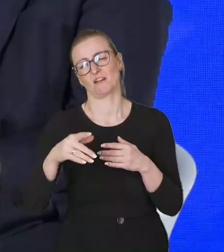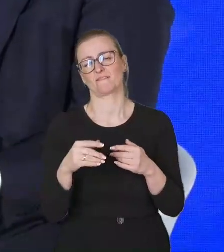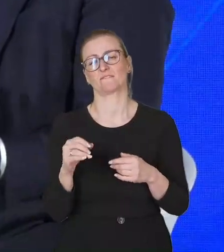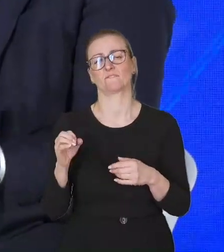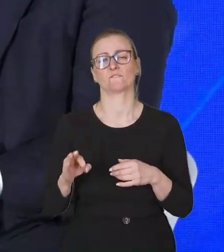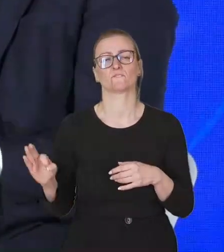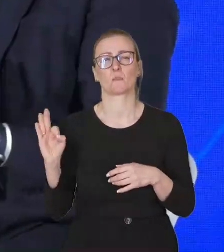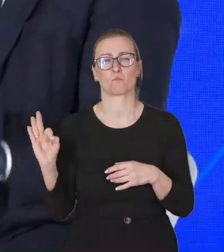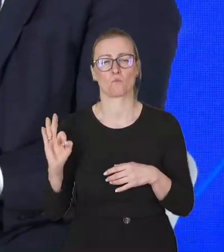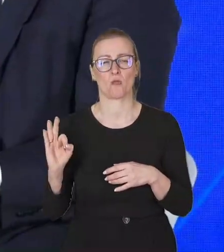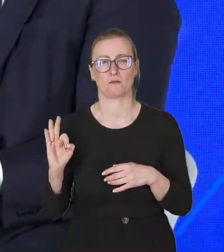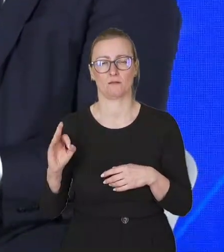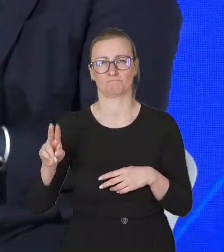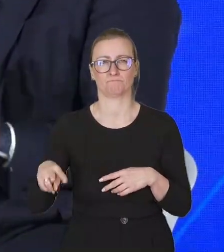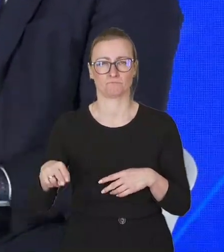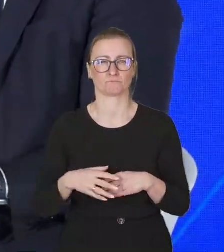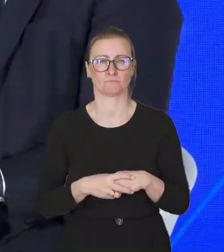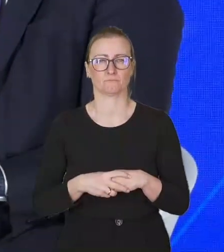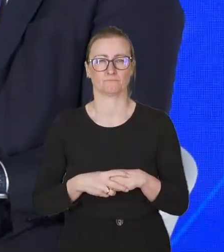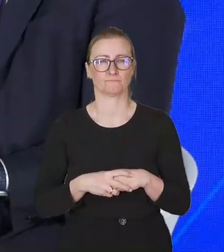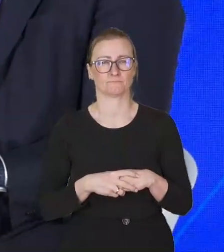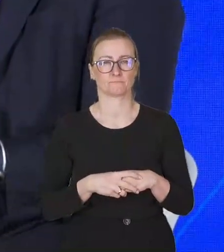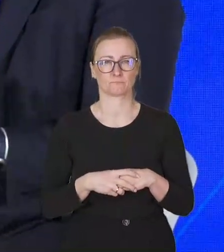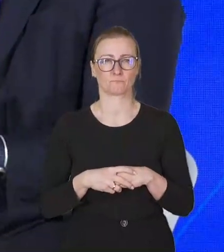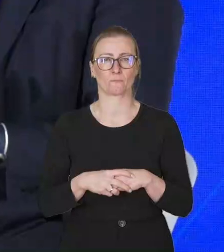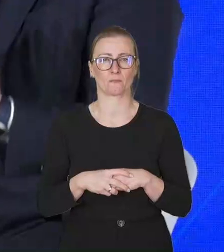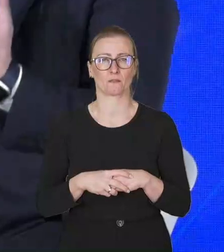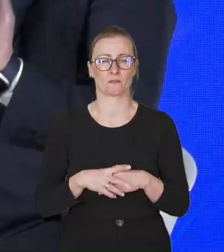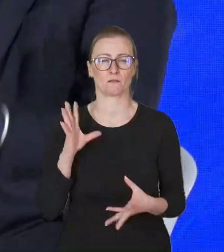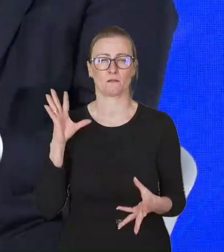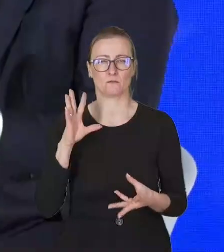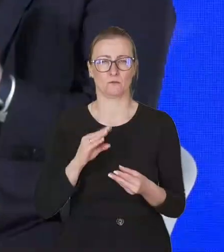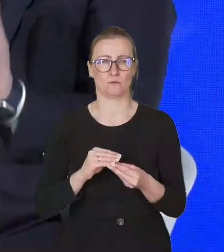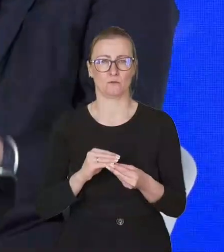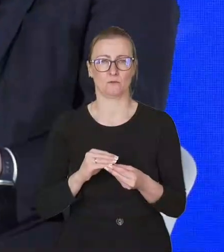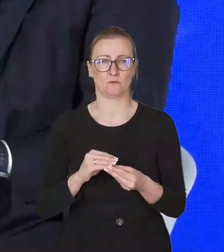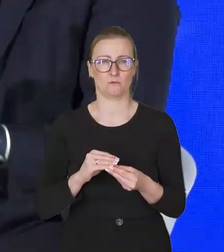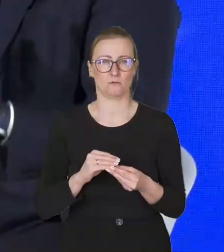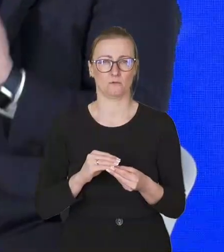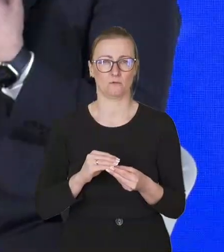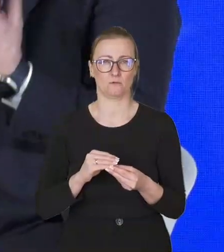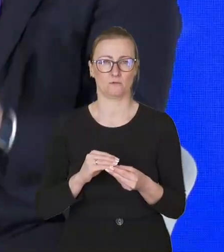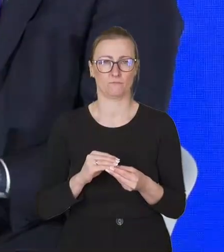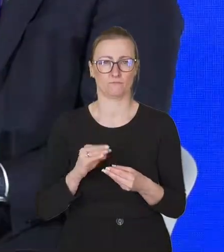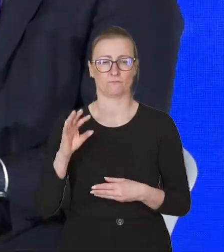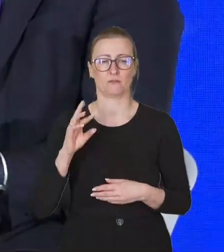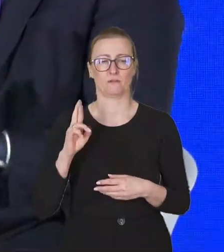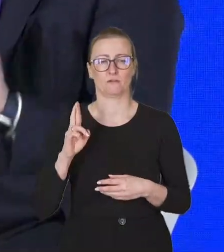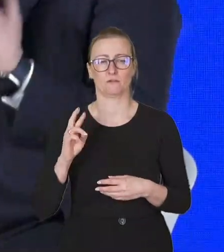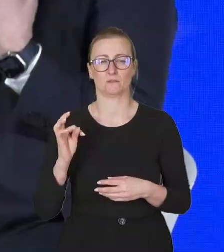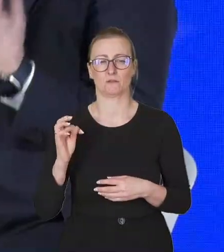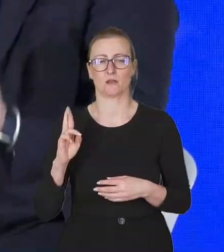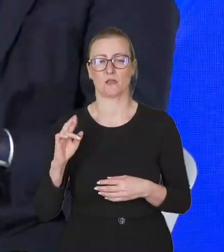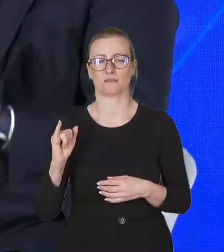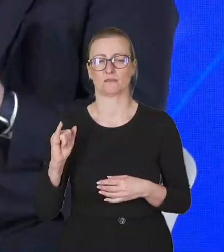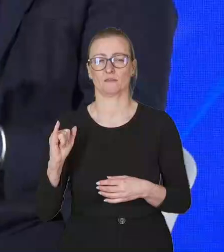not have the lack of the reports and of the thinking. The real problem today is about the implementation. It's